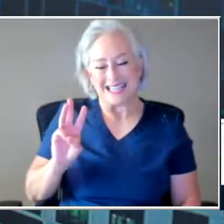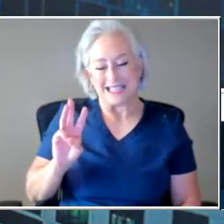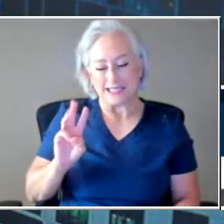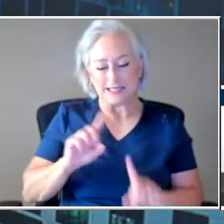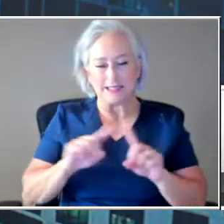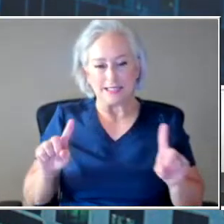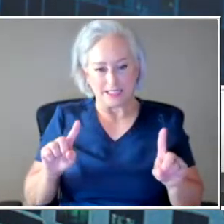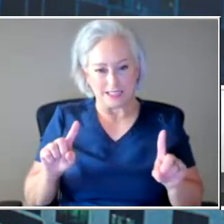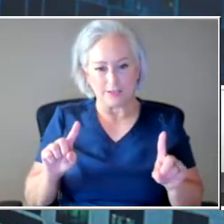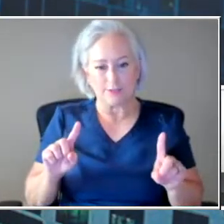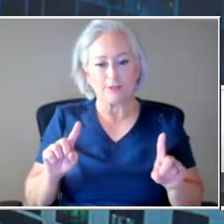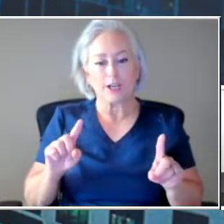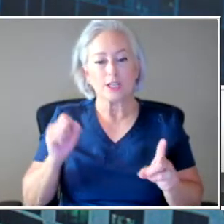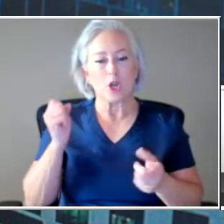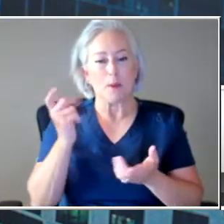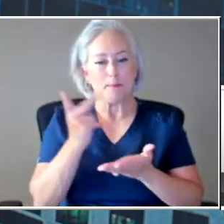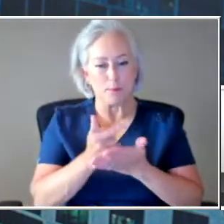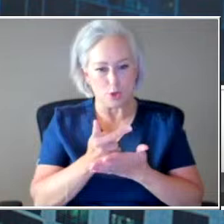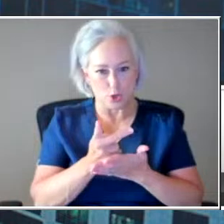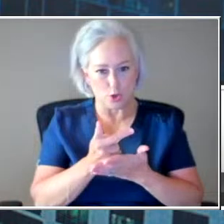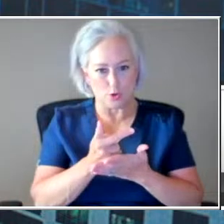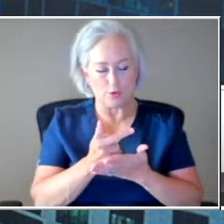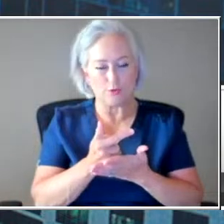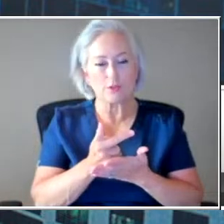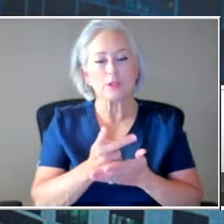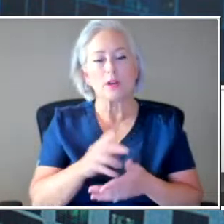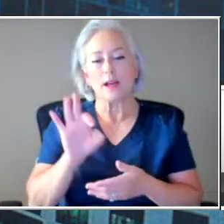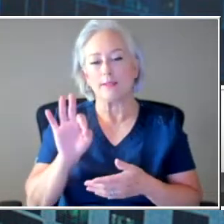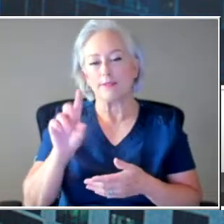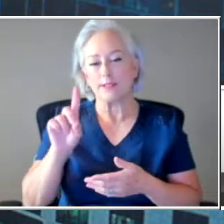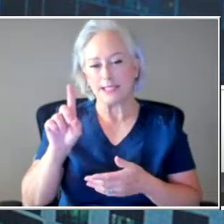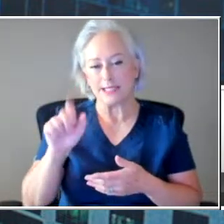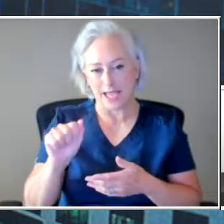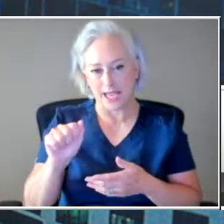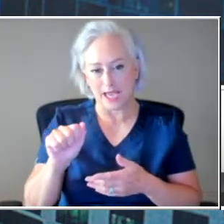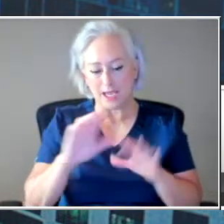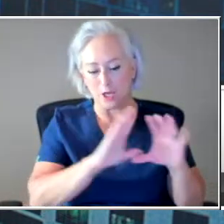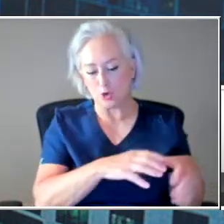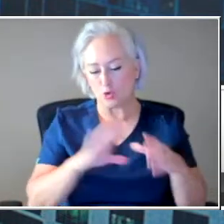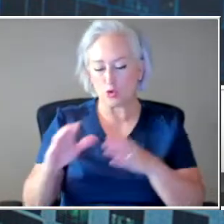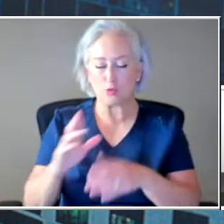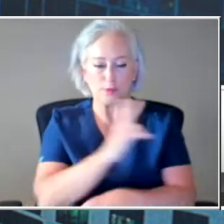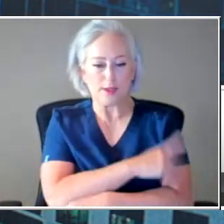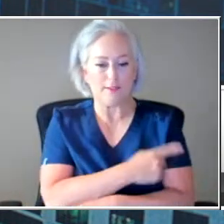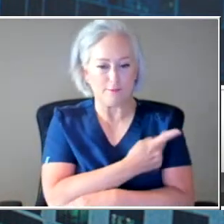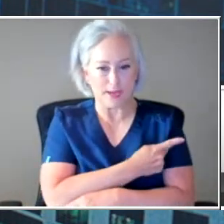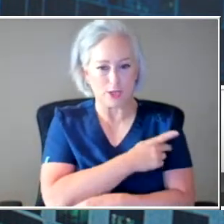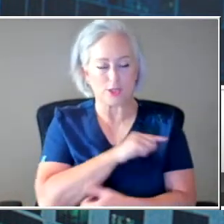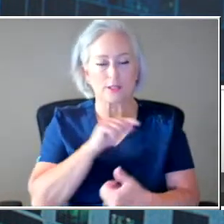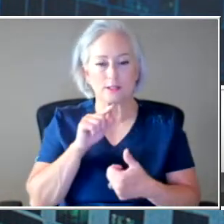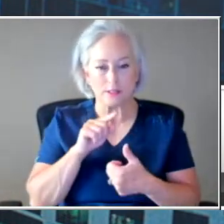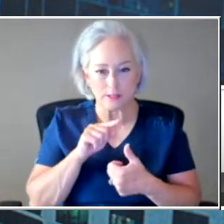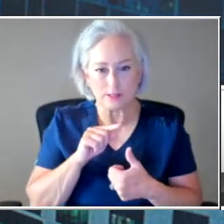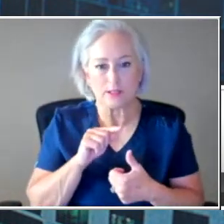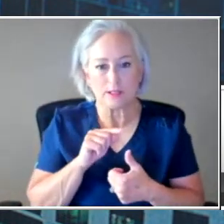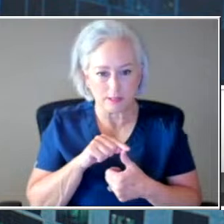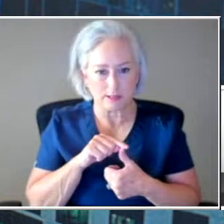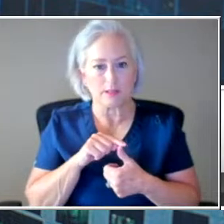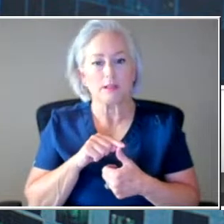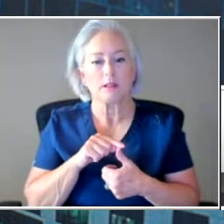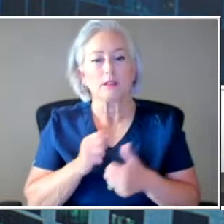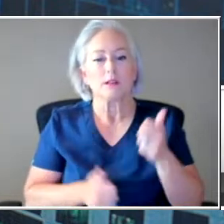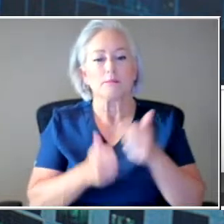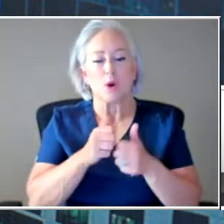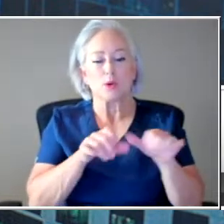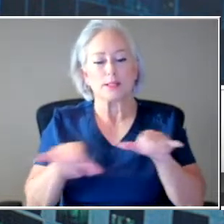6 approved Food and Drug Administration populations of patients, and they include acute lymphoblastic leukemia, the most common form of leukemia